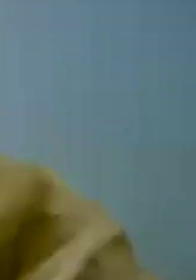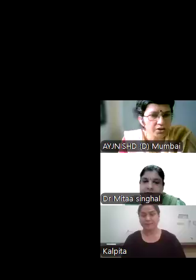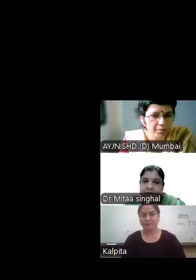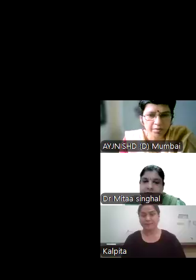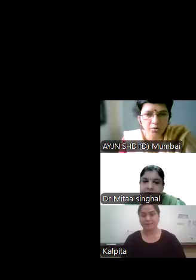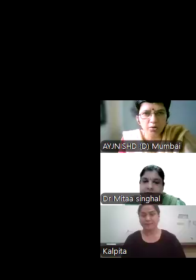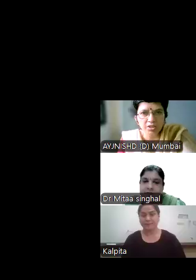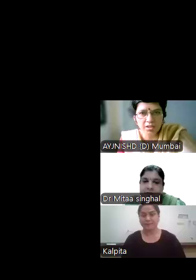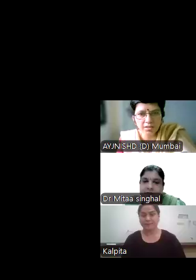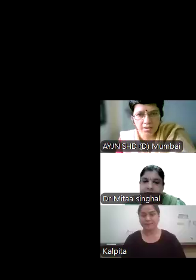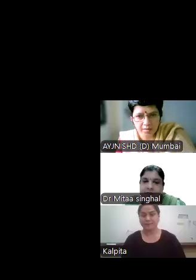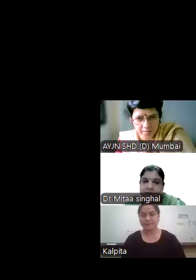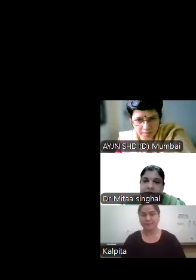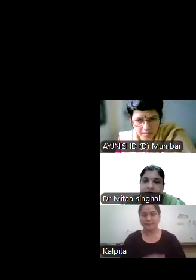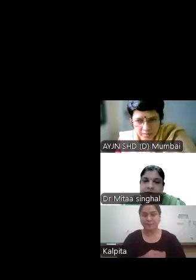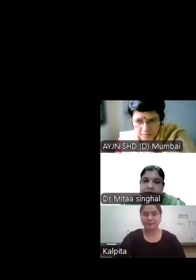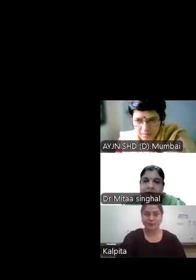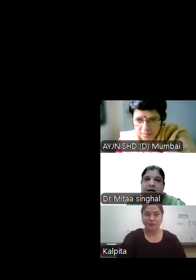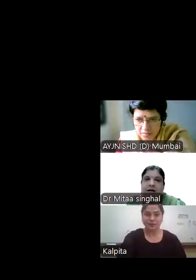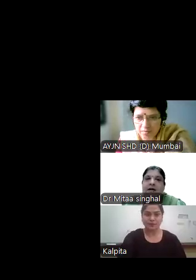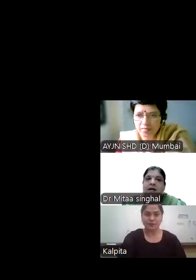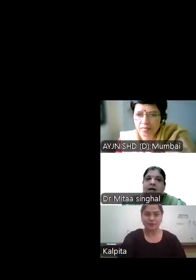Yeah, you could start now. You could start. Yeah.